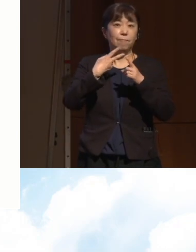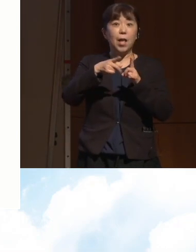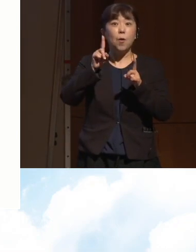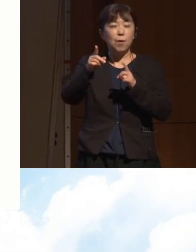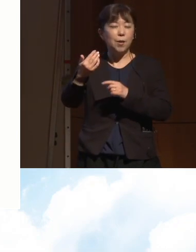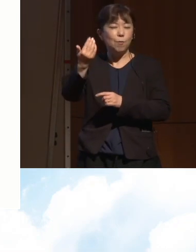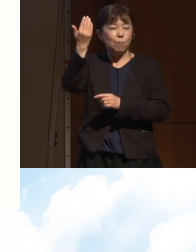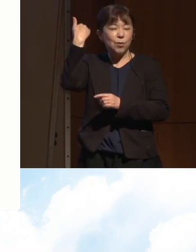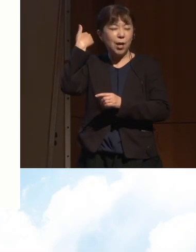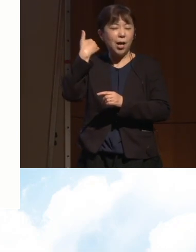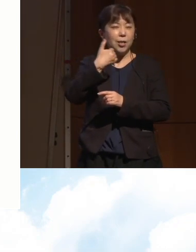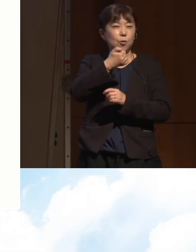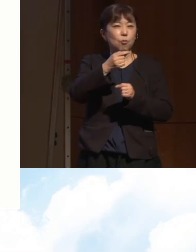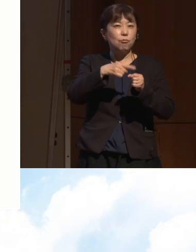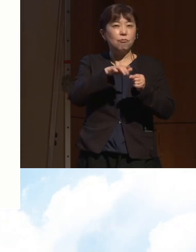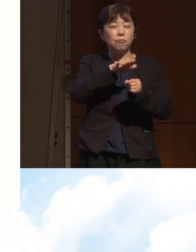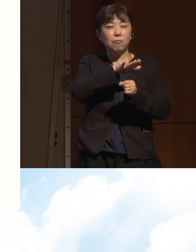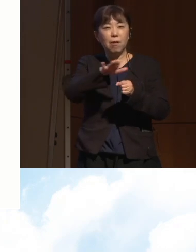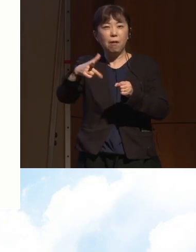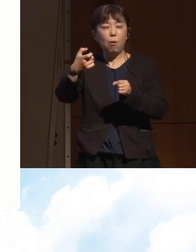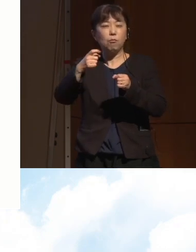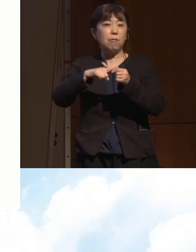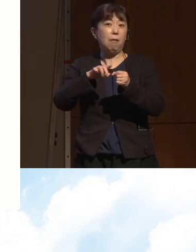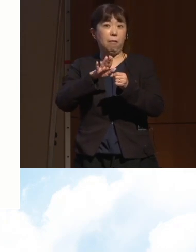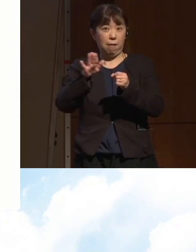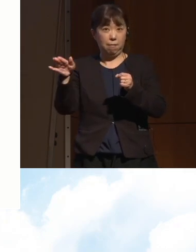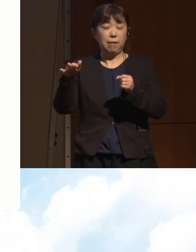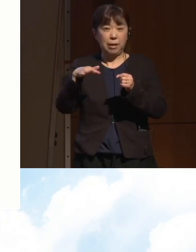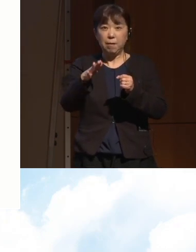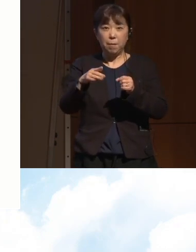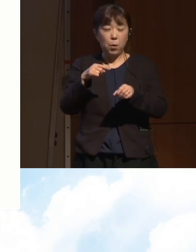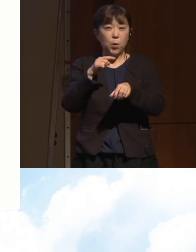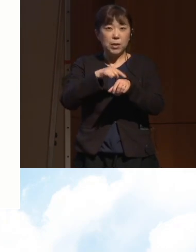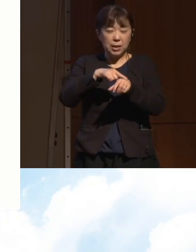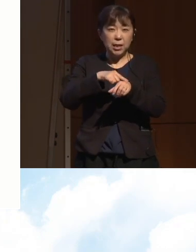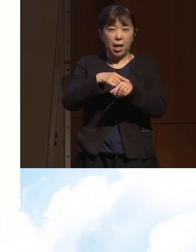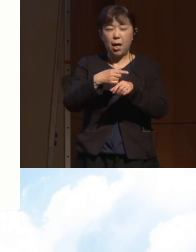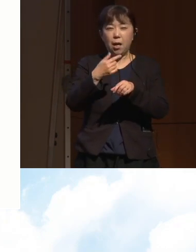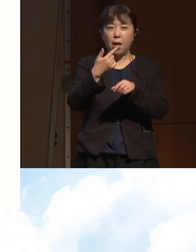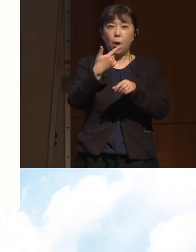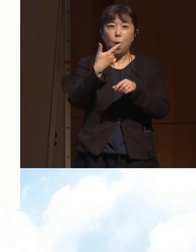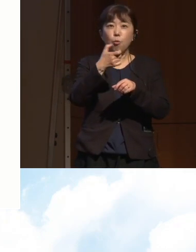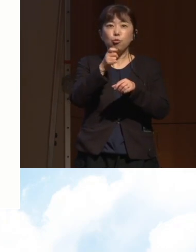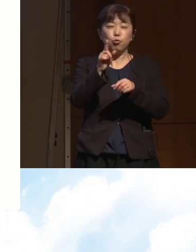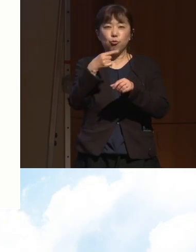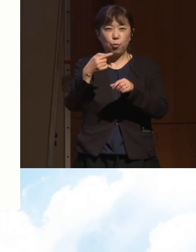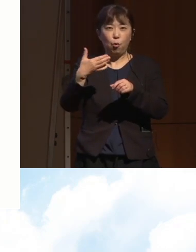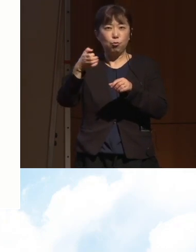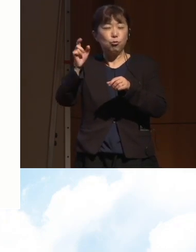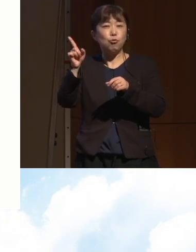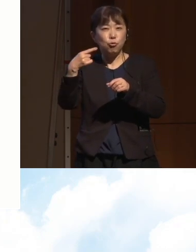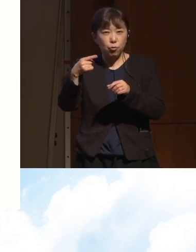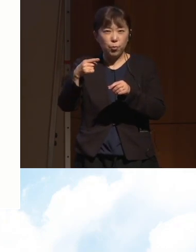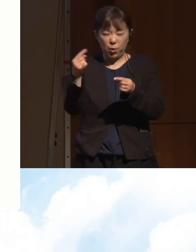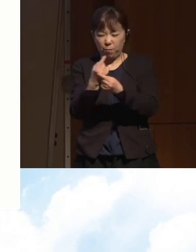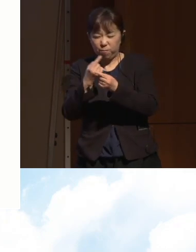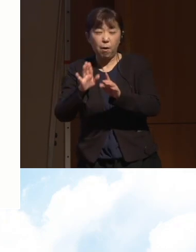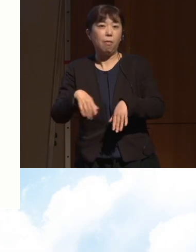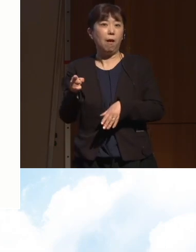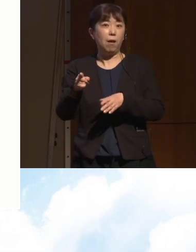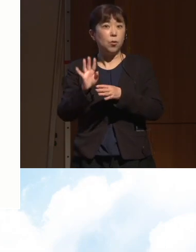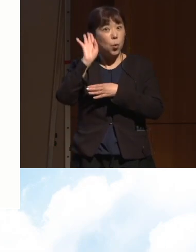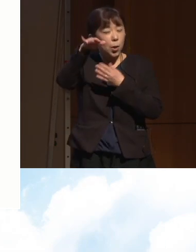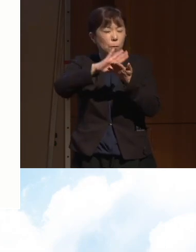those pit stops lasted 60 to 90 seconds. And what happened over time is that the edge